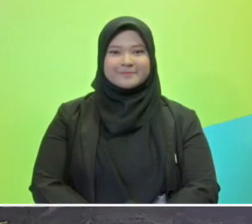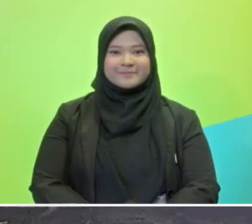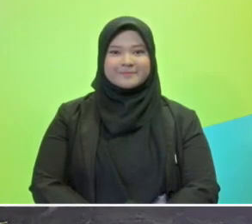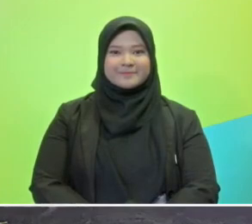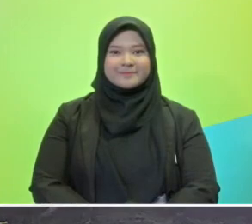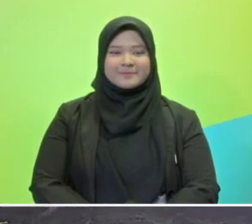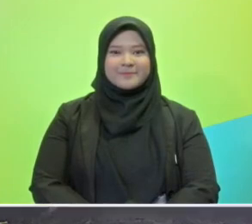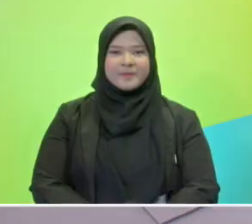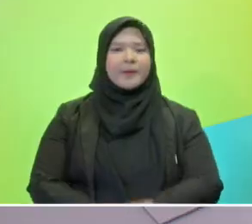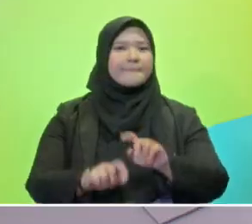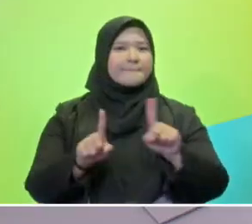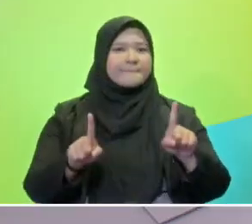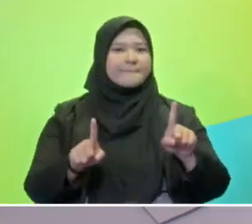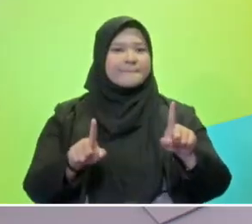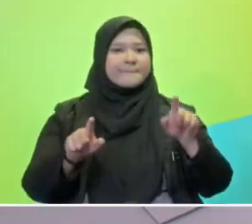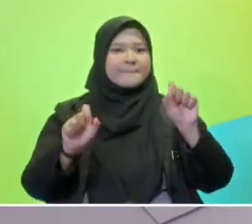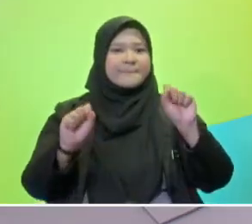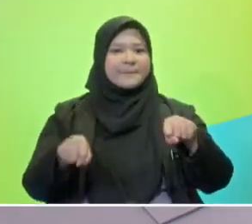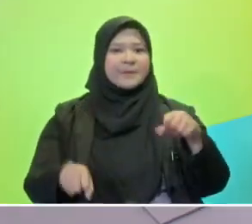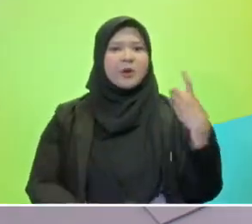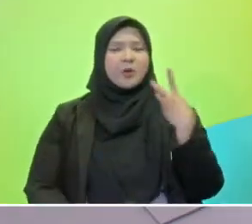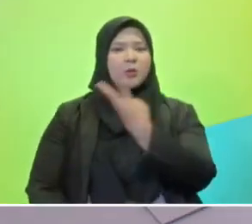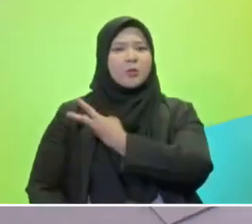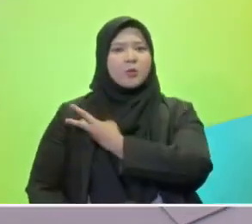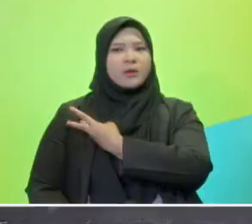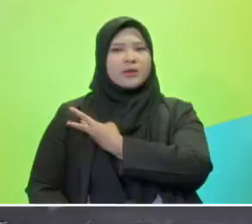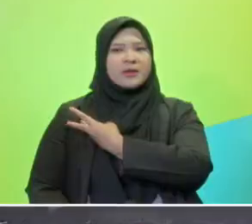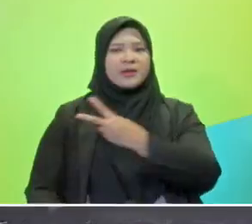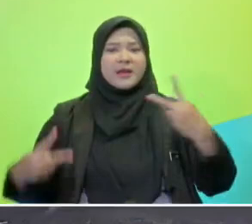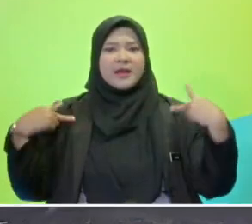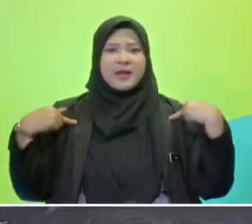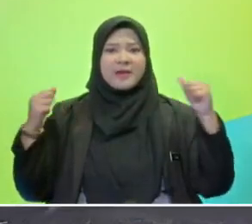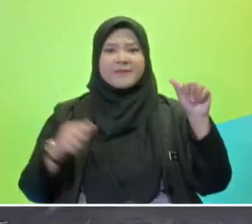have this as a pet? Is that a snake? Oh no!